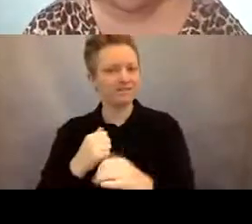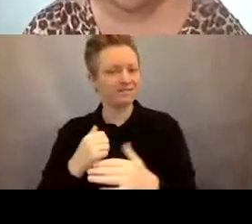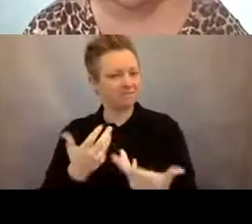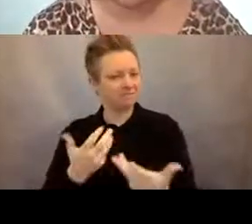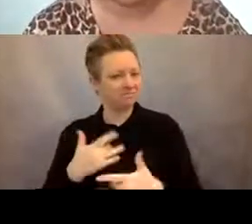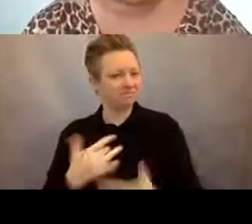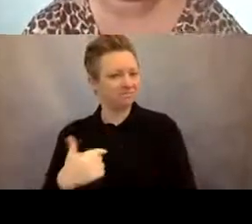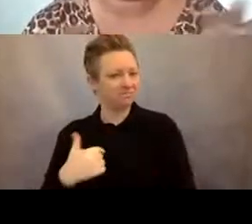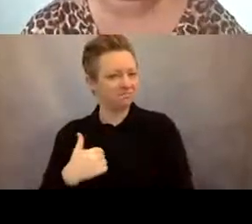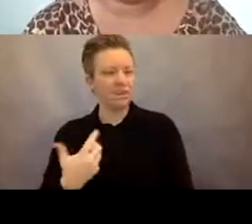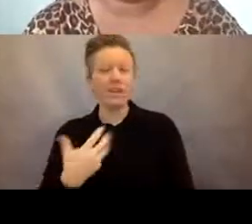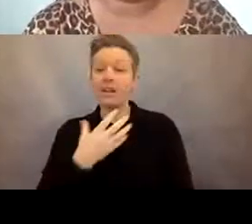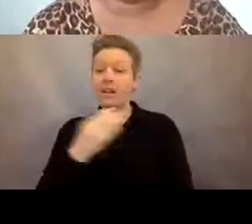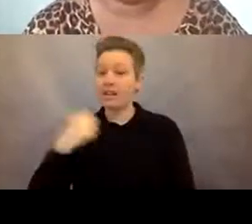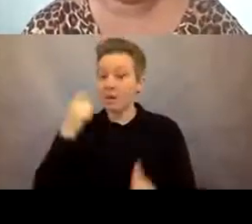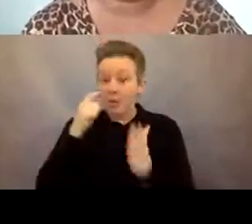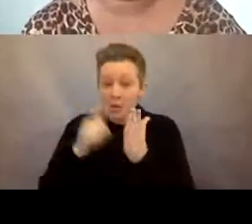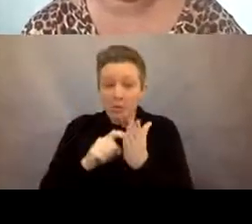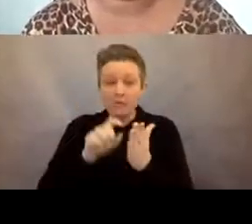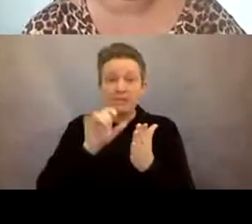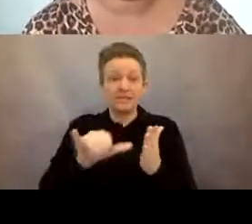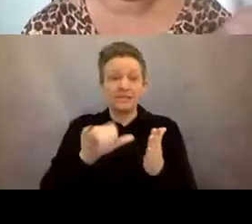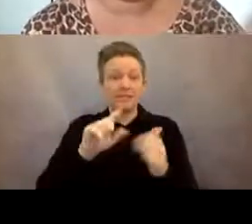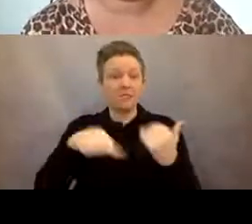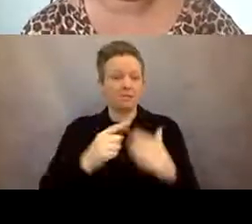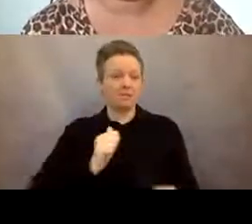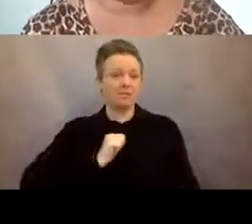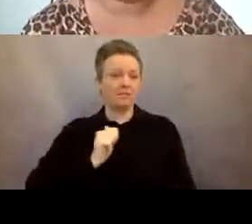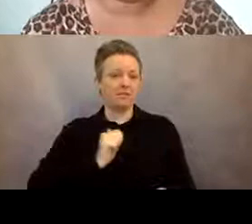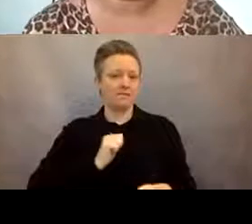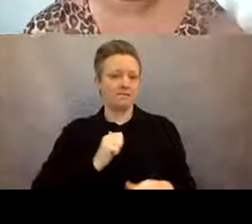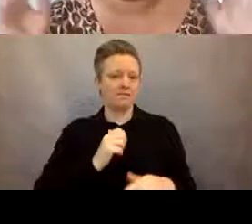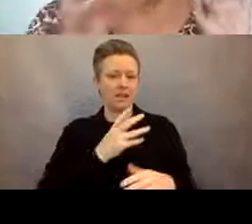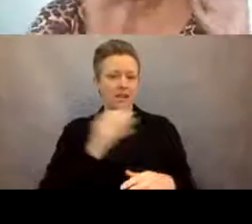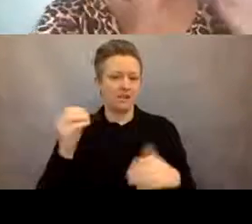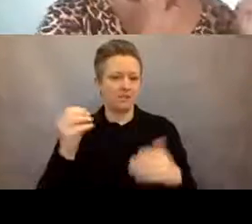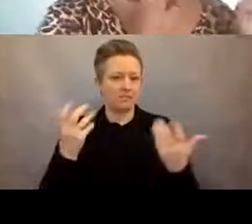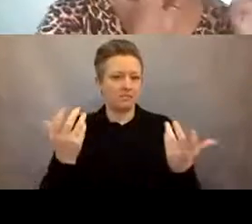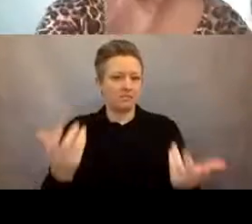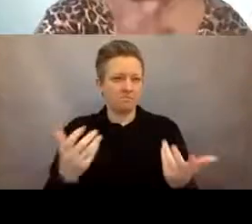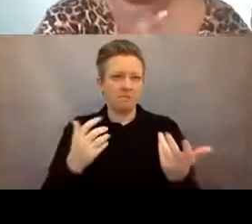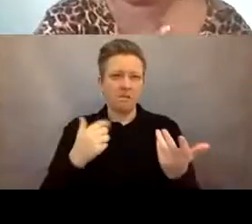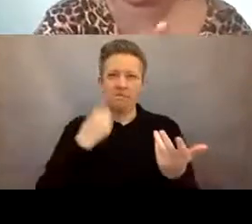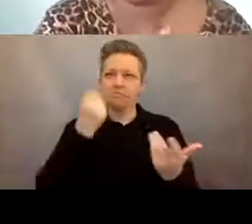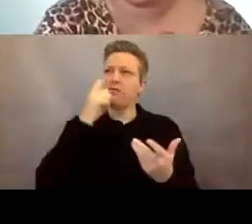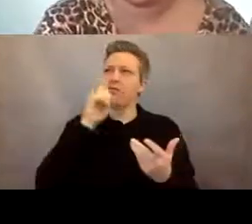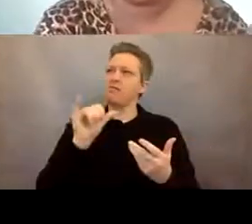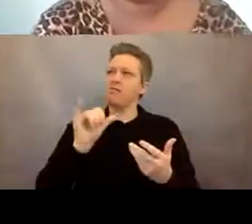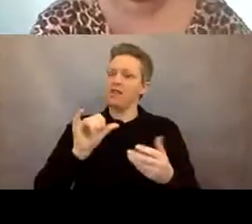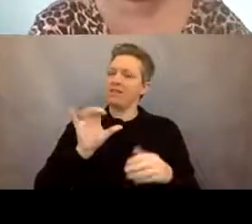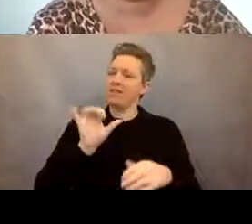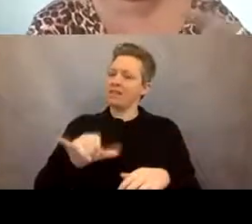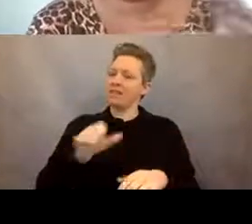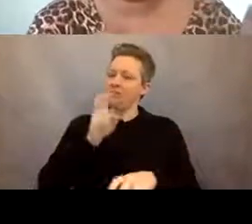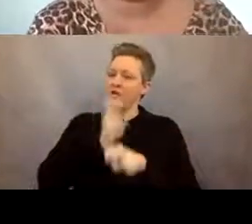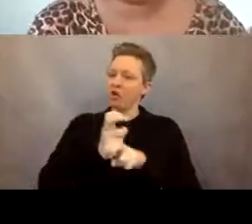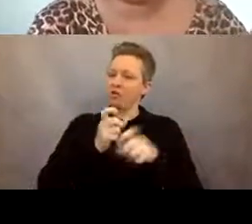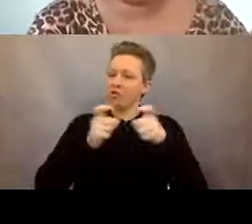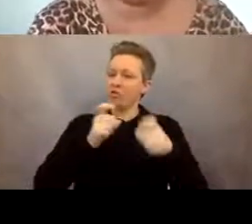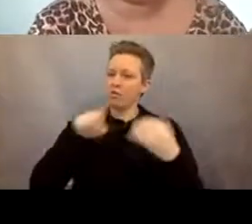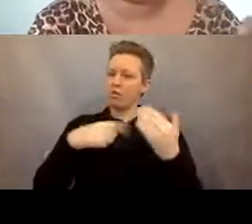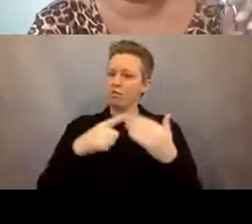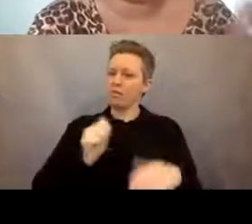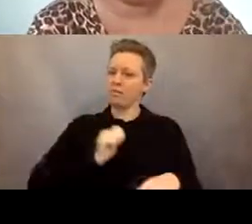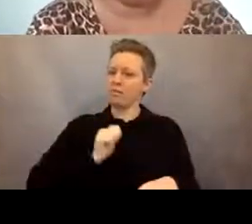self-control, but that has to be modeled and that has to be taken into account. And so that was my relatively quick story about why it's